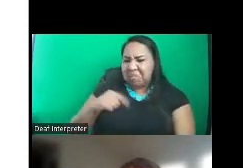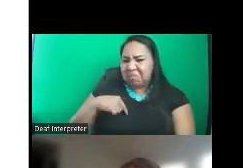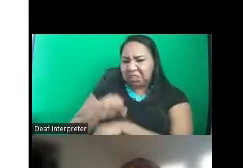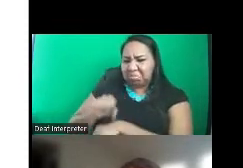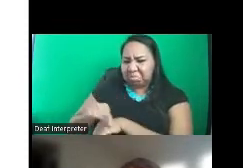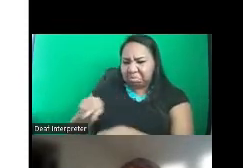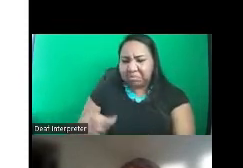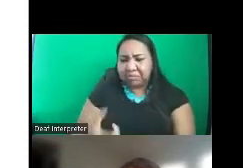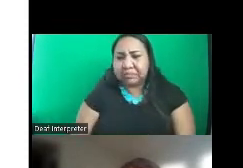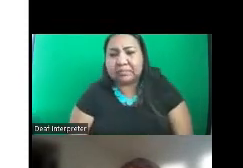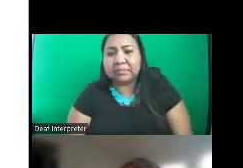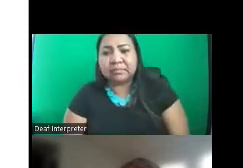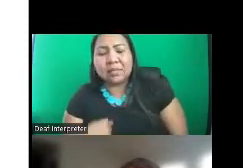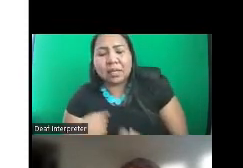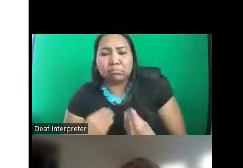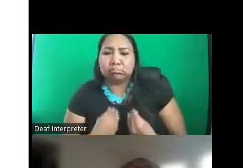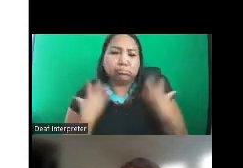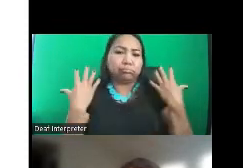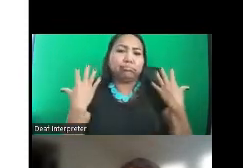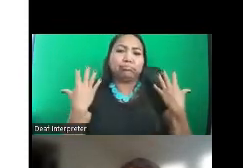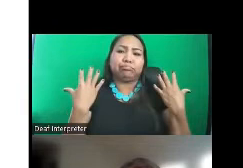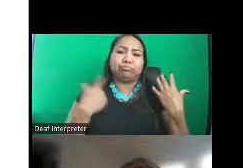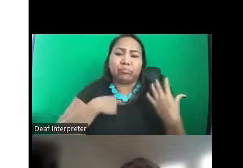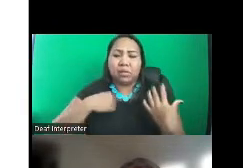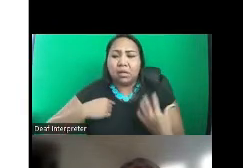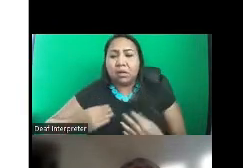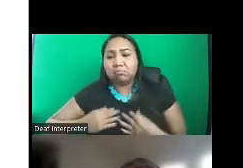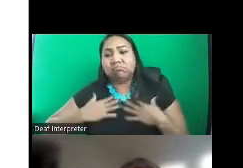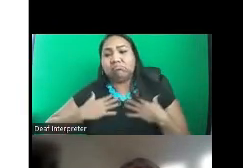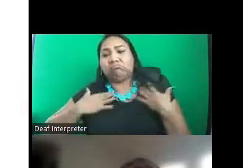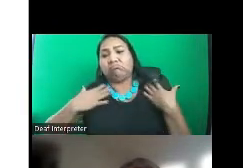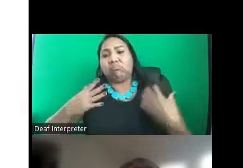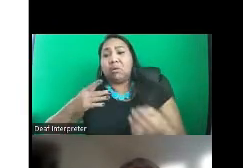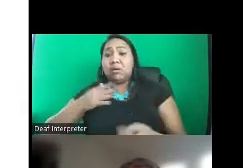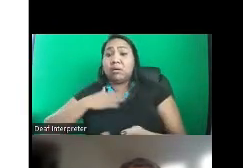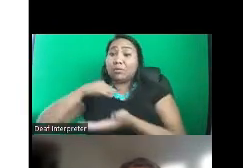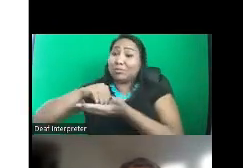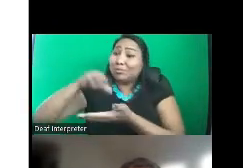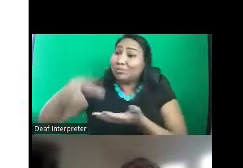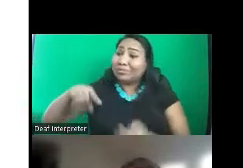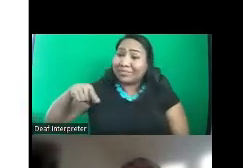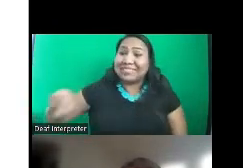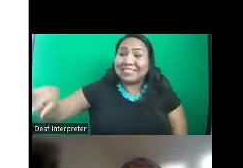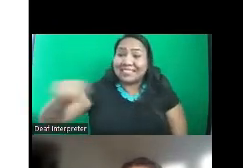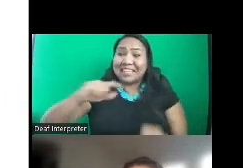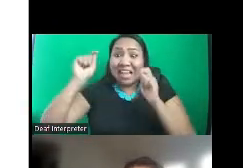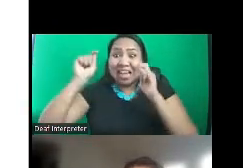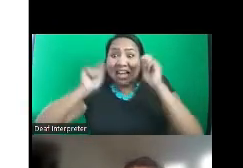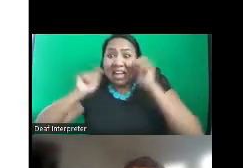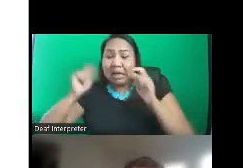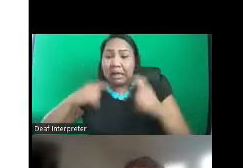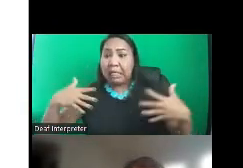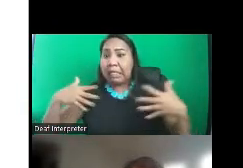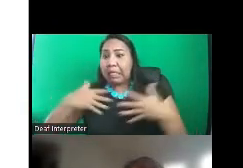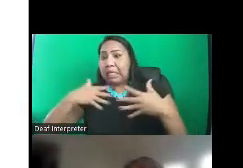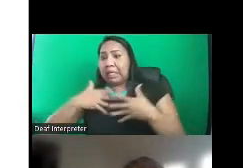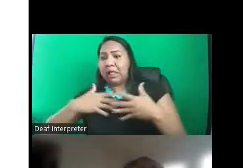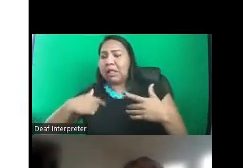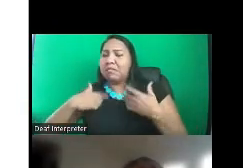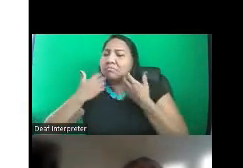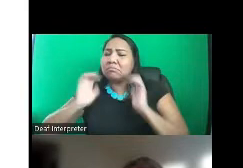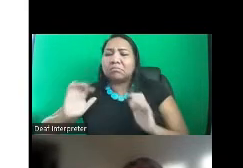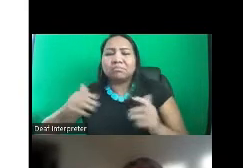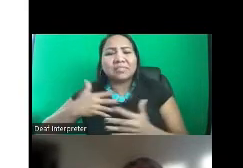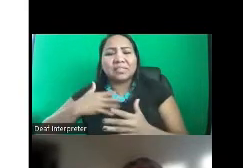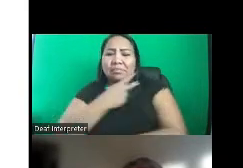a student who probably looks terrified, trying not to scare the patient because I look terrified. But when you get in